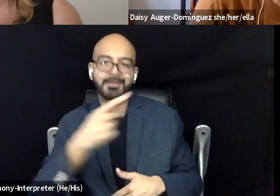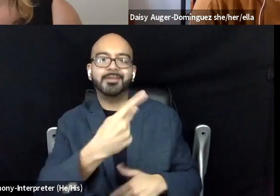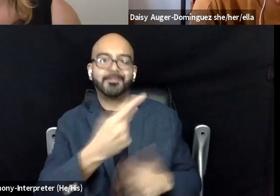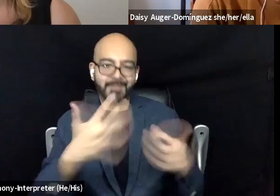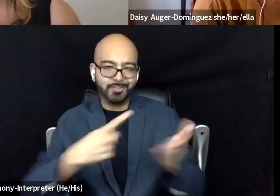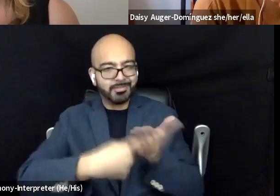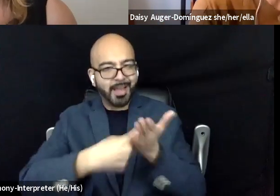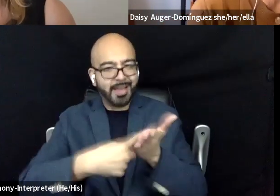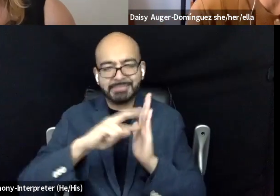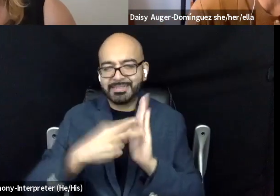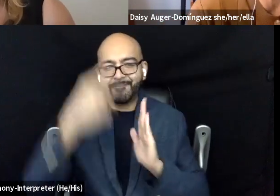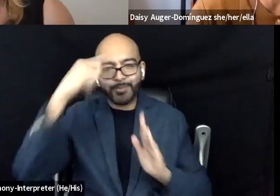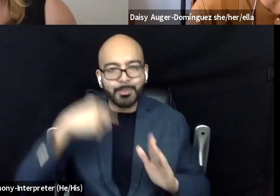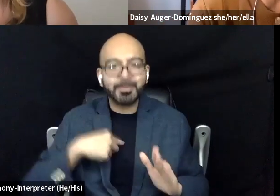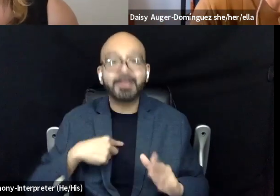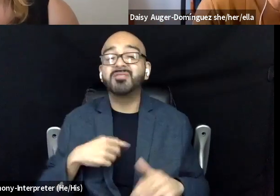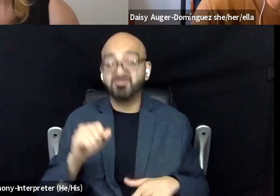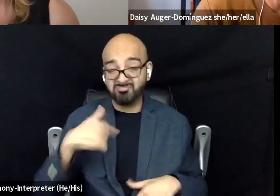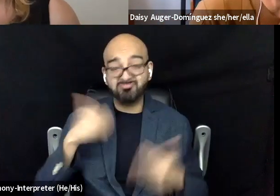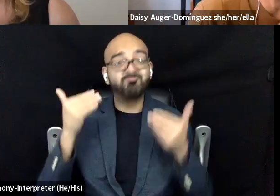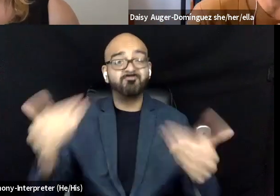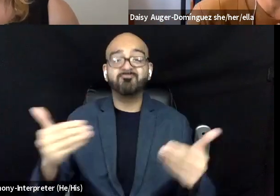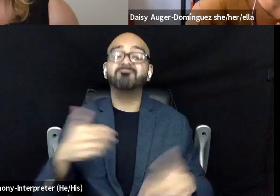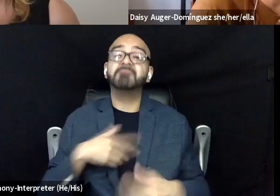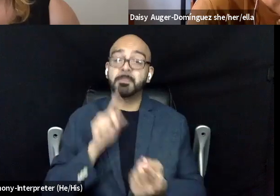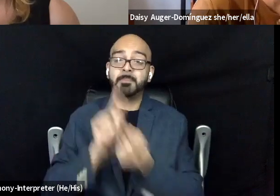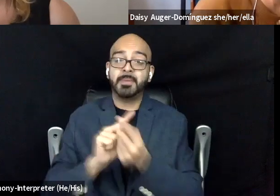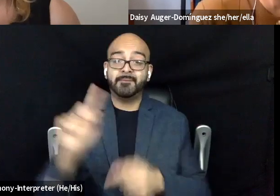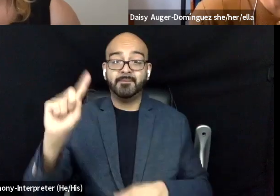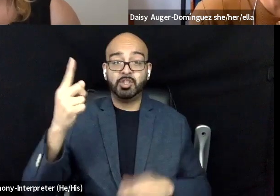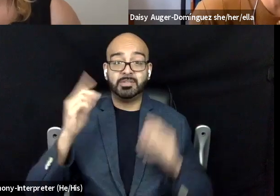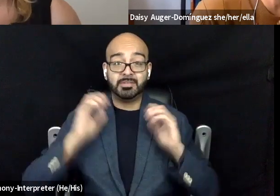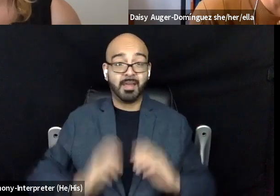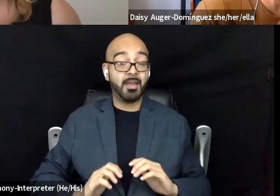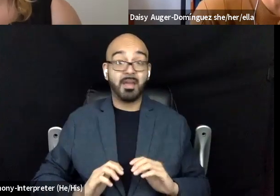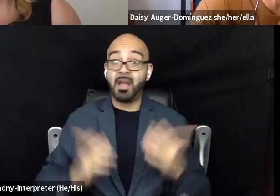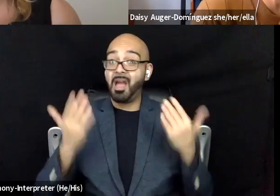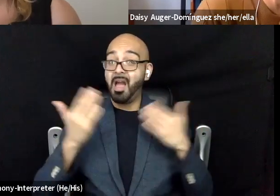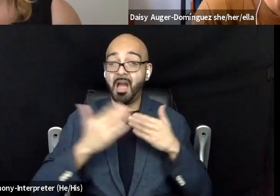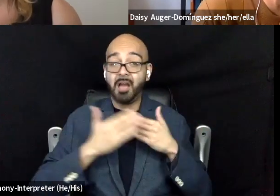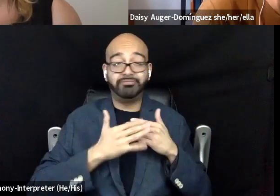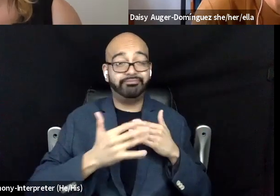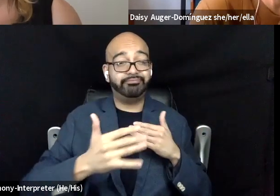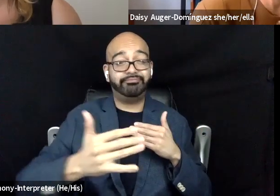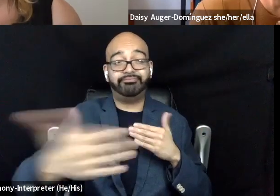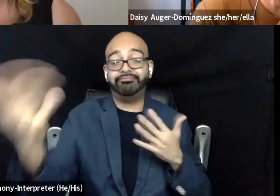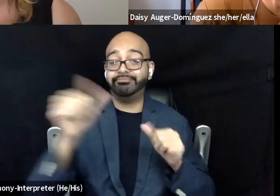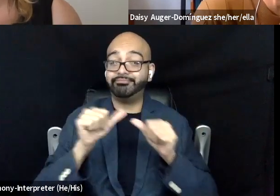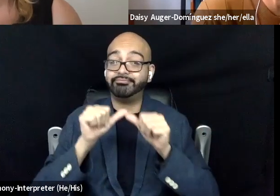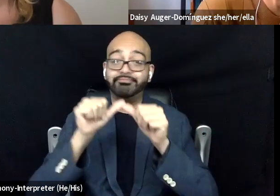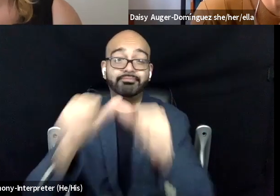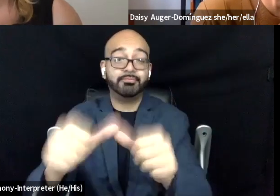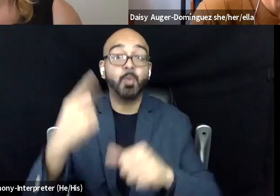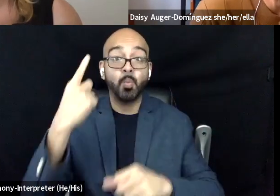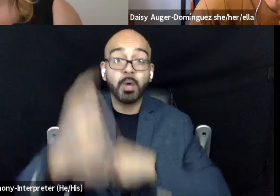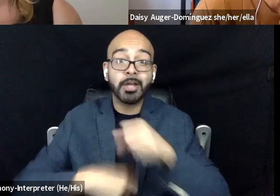well. And so I did, and they were my first client. And I didn't look back. I mean, it was an amazing year. This was over